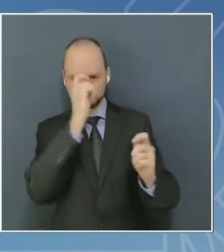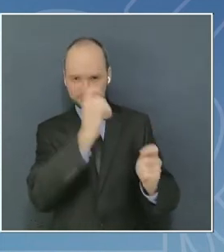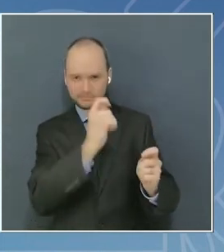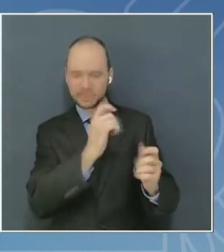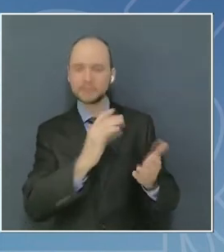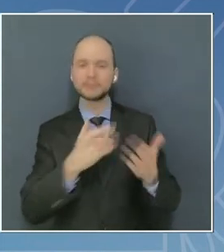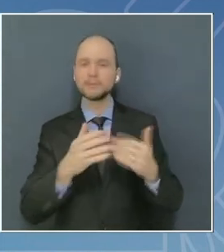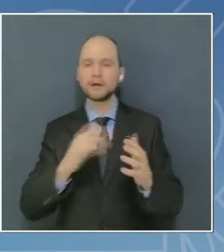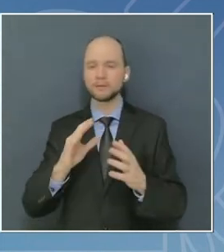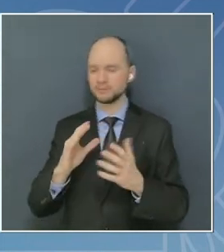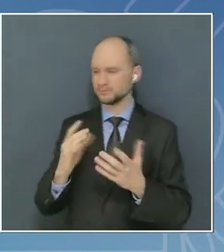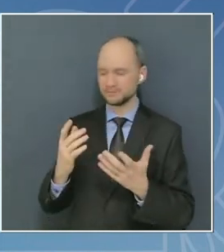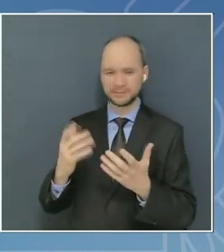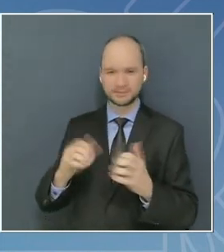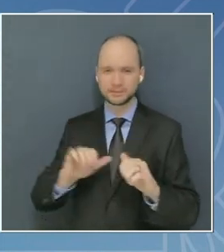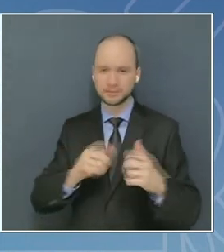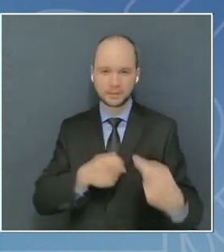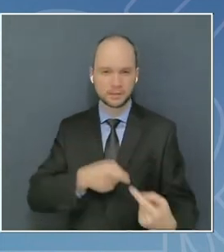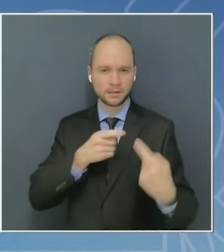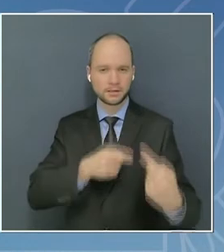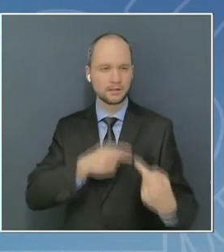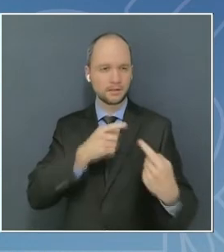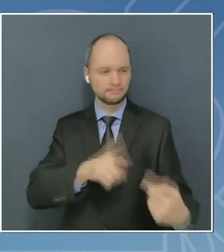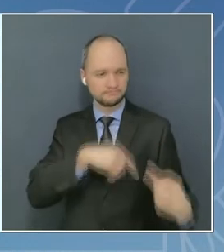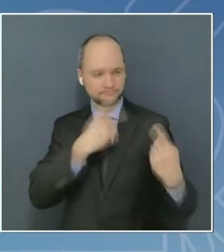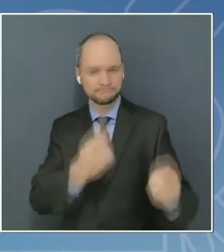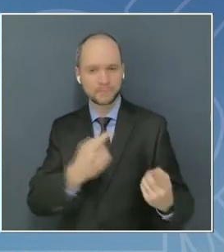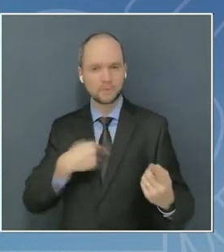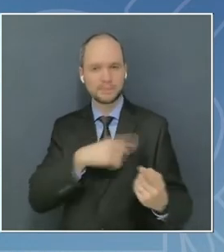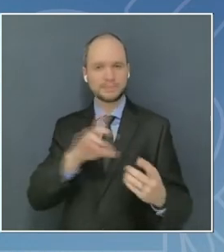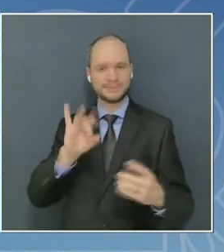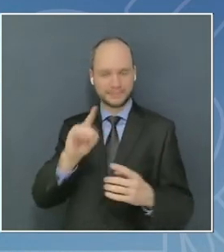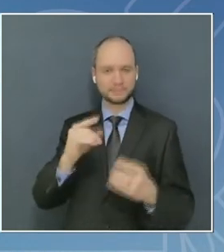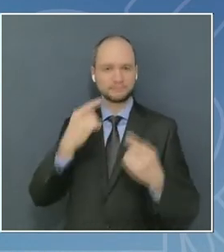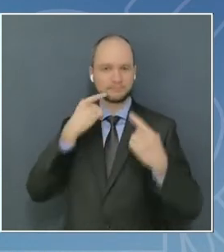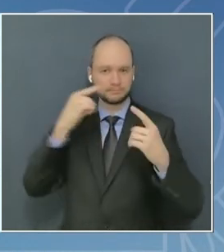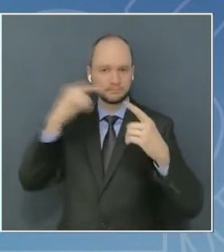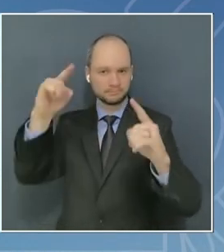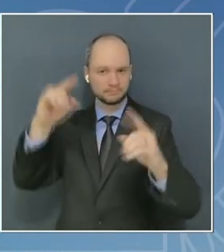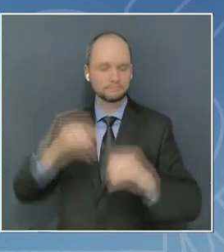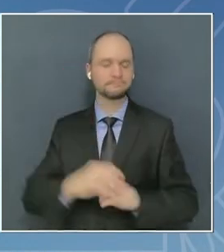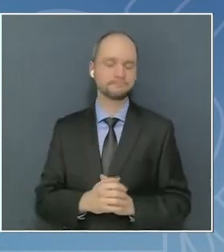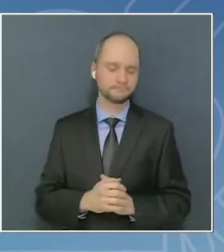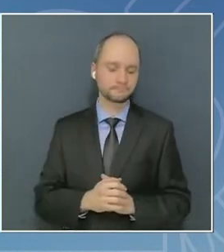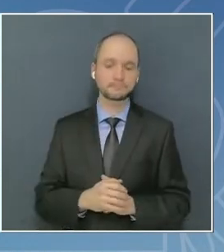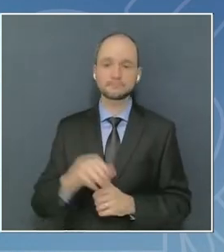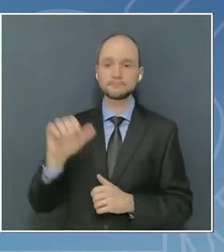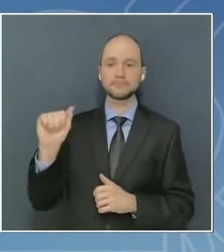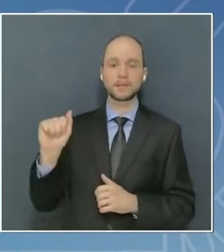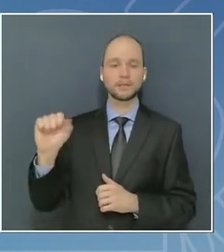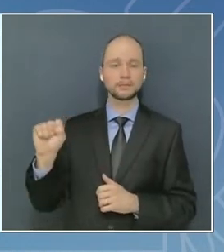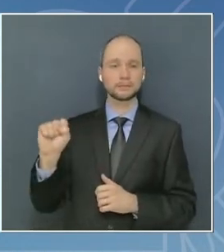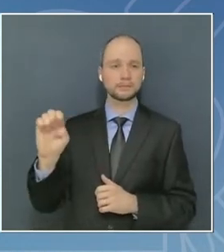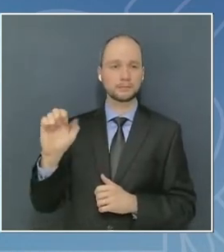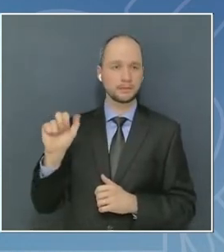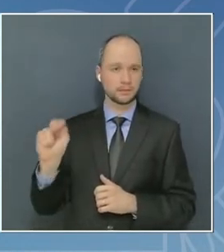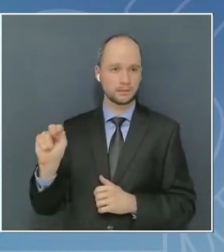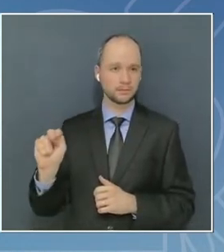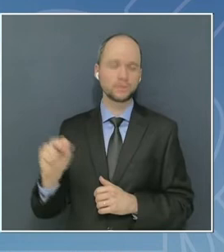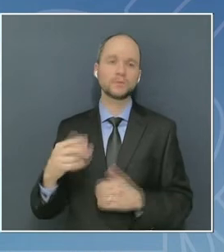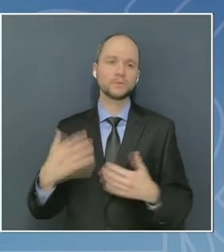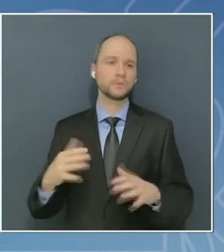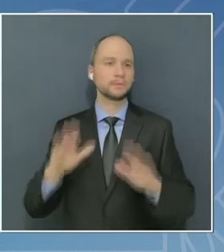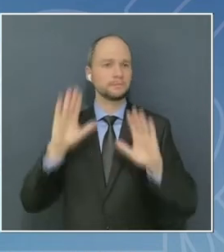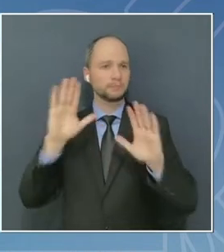is a great joy today. It's a real honor to be here. ASEAN does some incredible work, and I'm looking forward